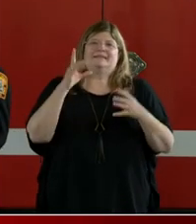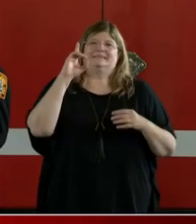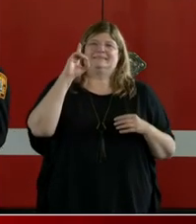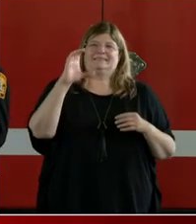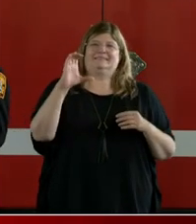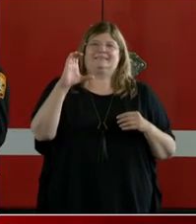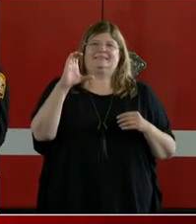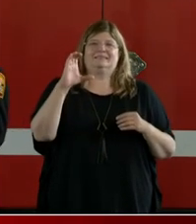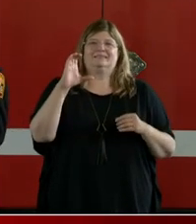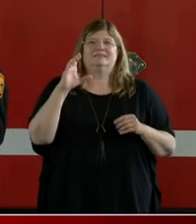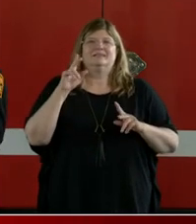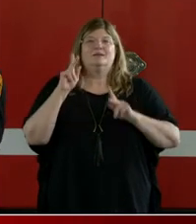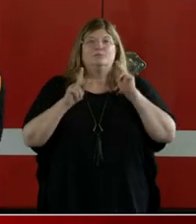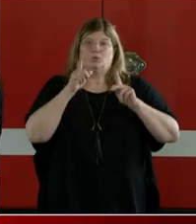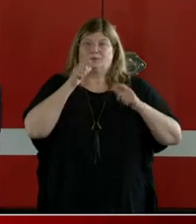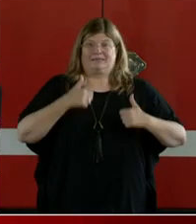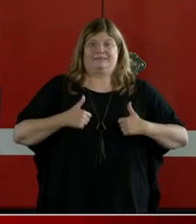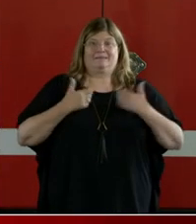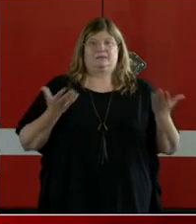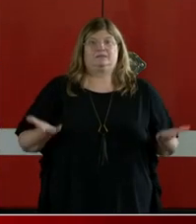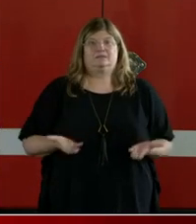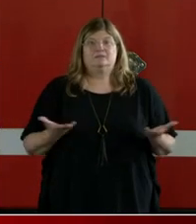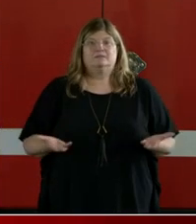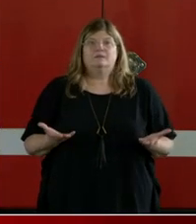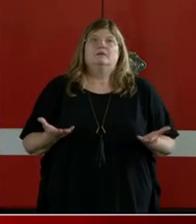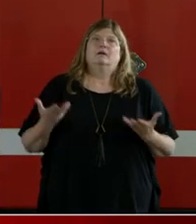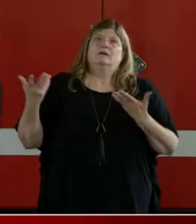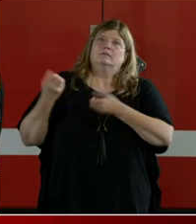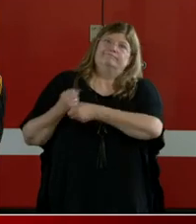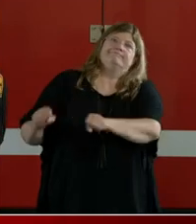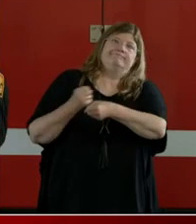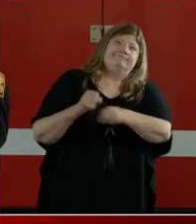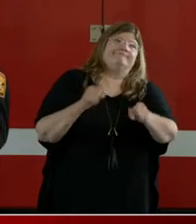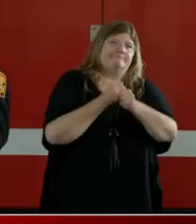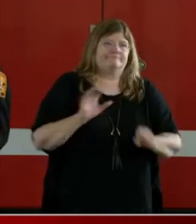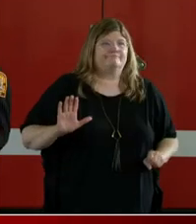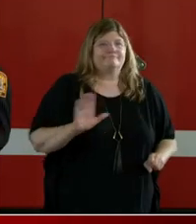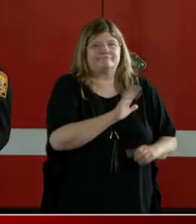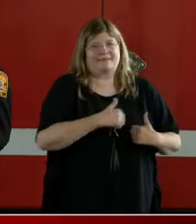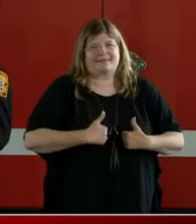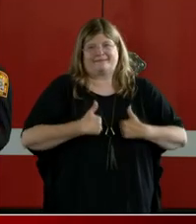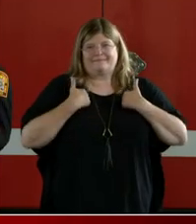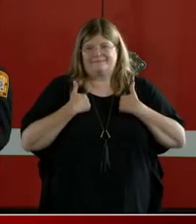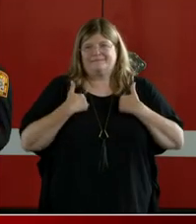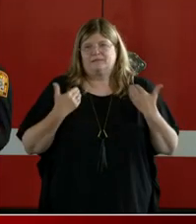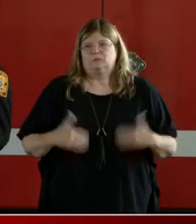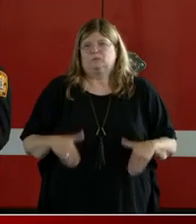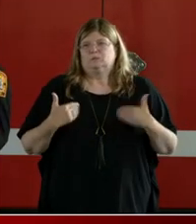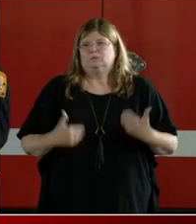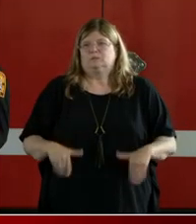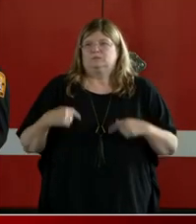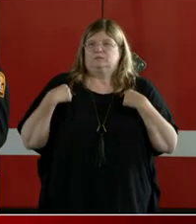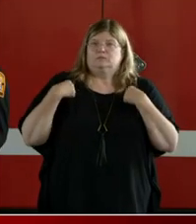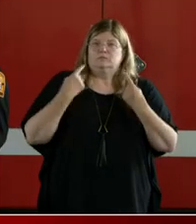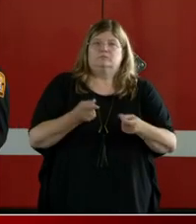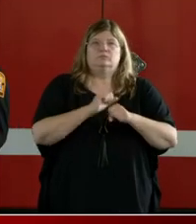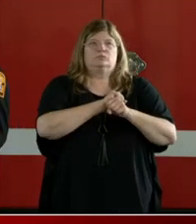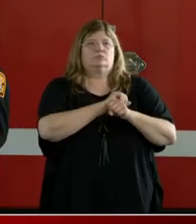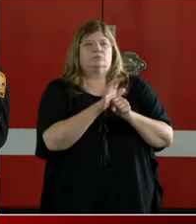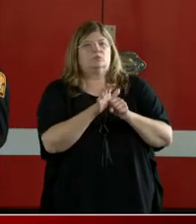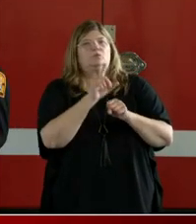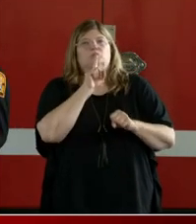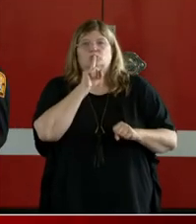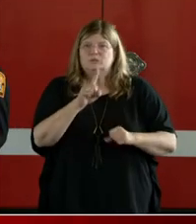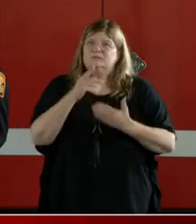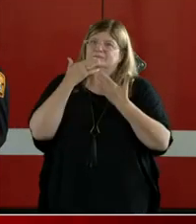lives. And through this pandemic, I cannot express how grateful our community is to Chief Dean and his